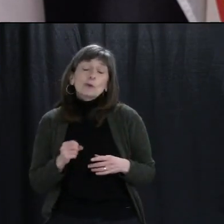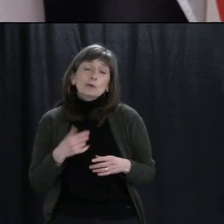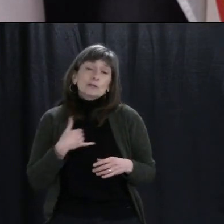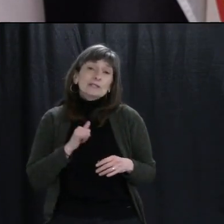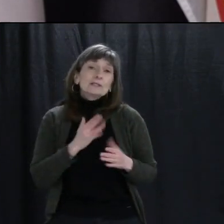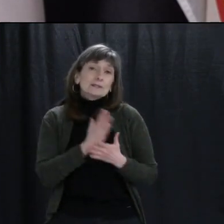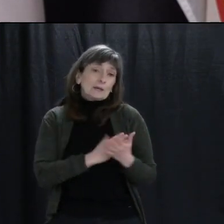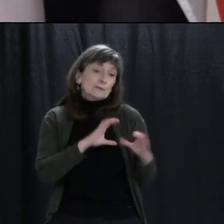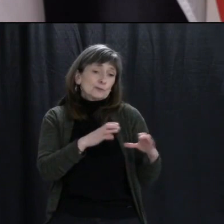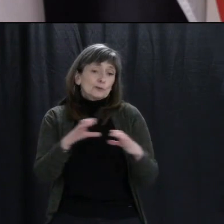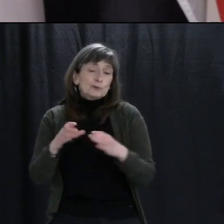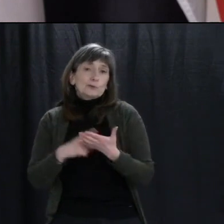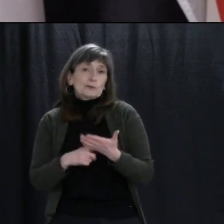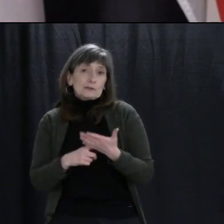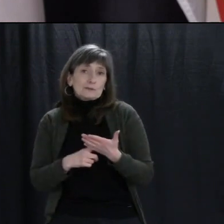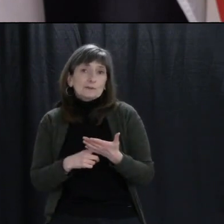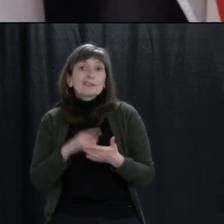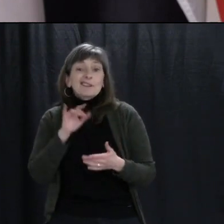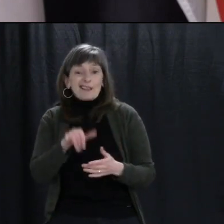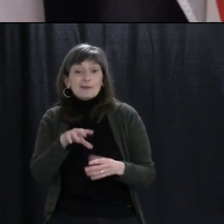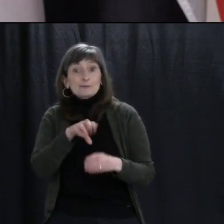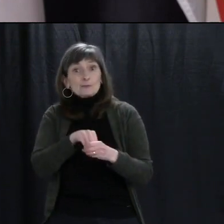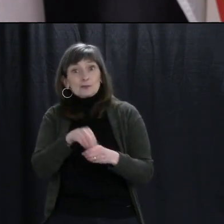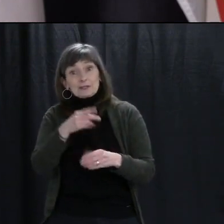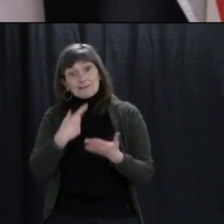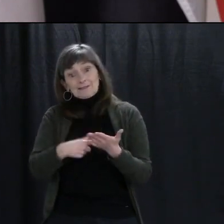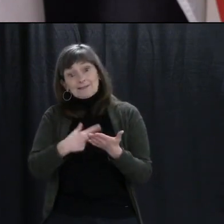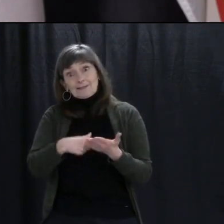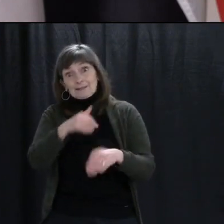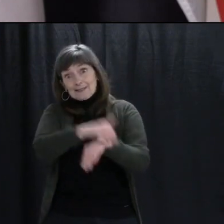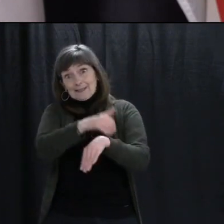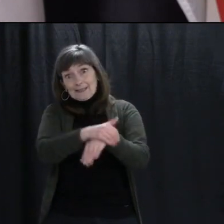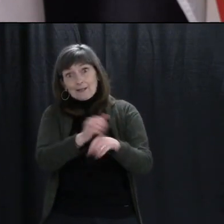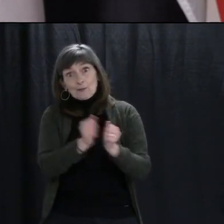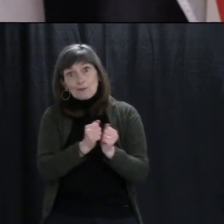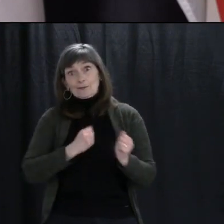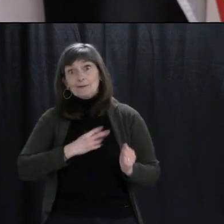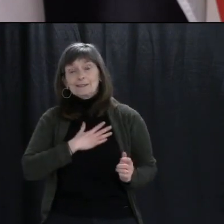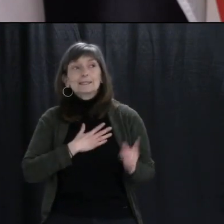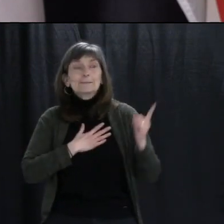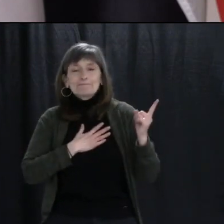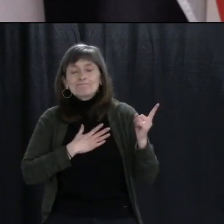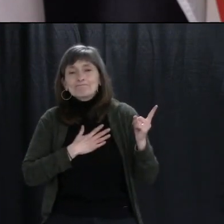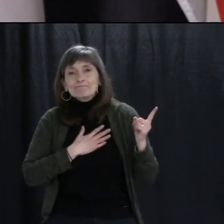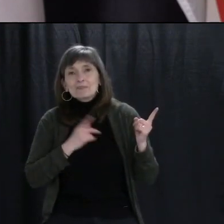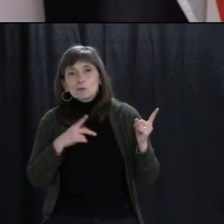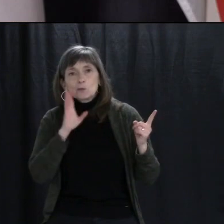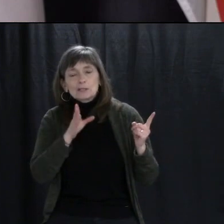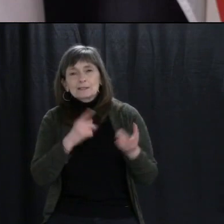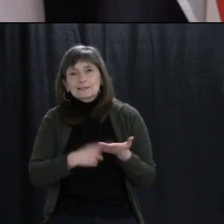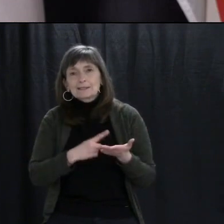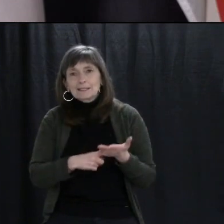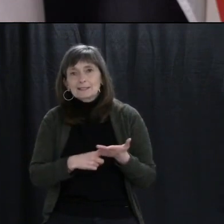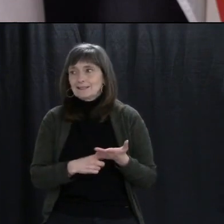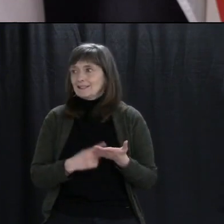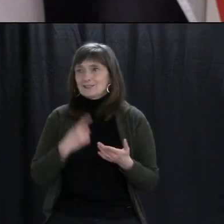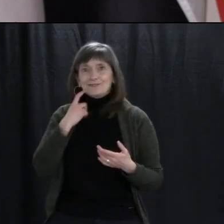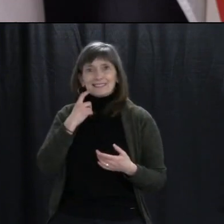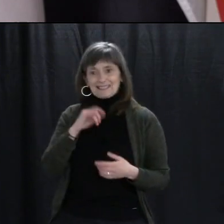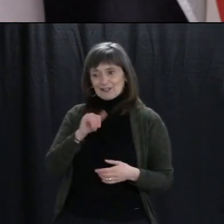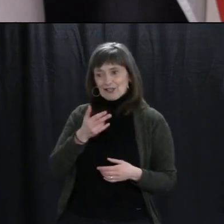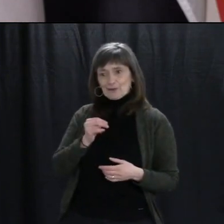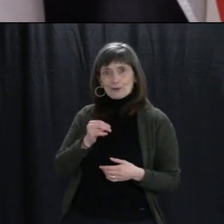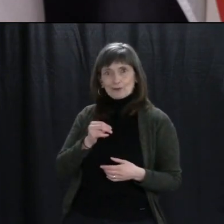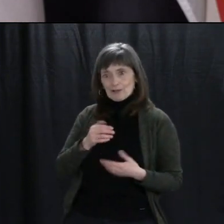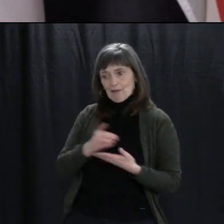that we will have tonight will be about students, because some of them really did not make enough money in the previous months and over the year